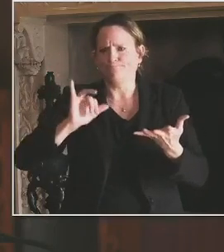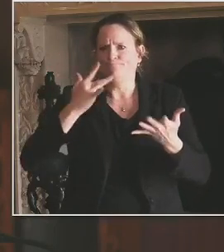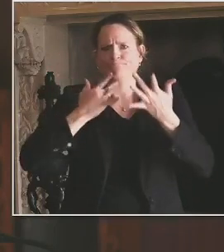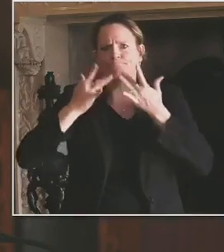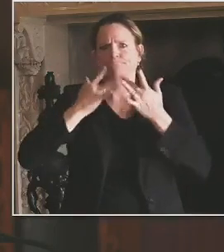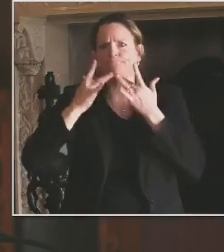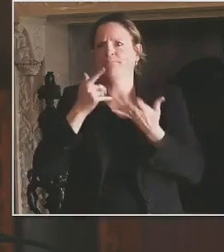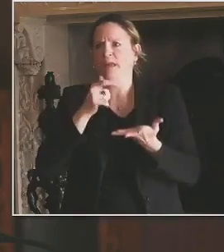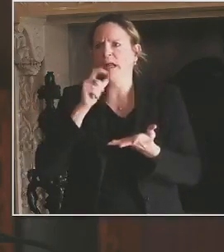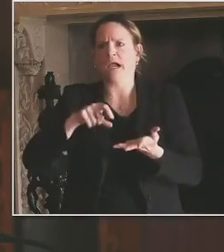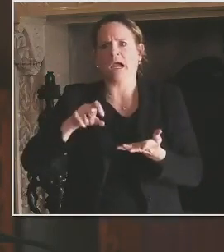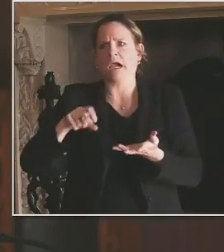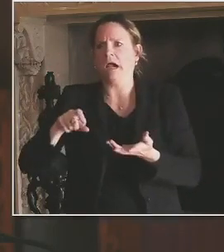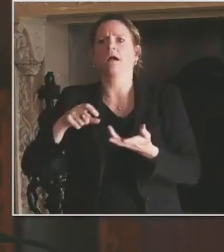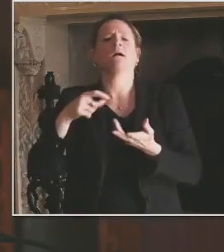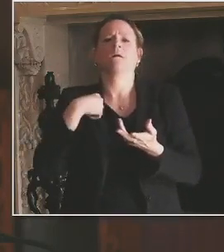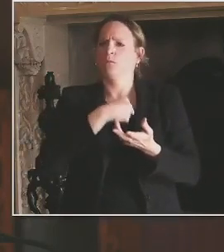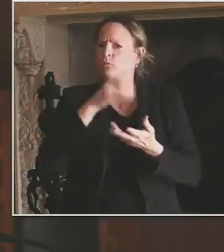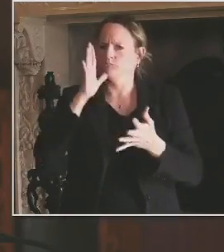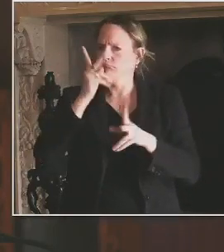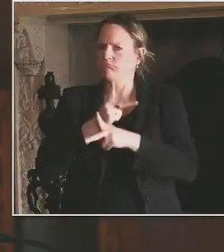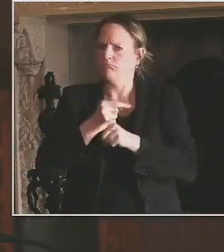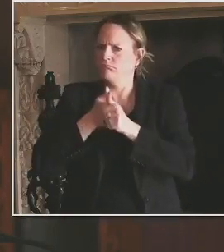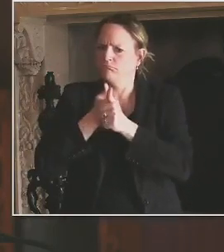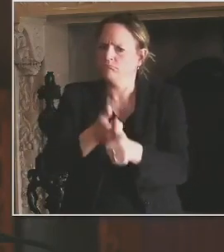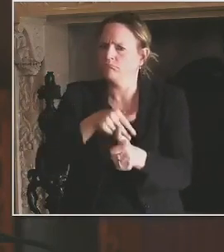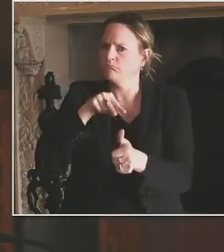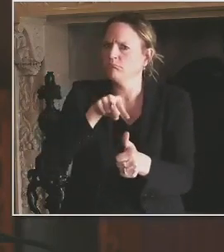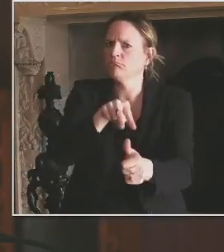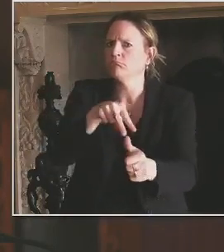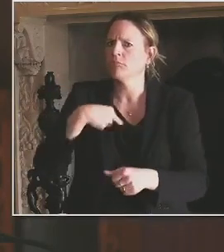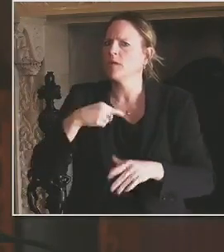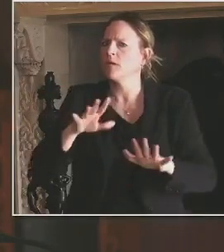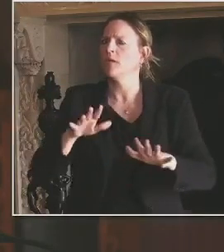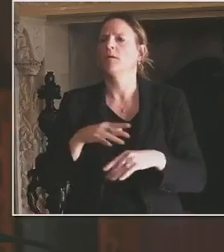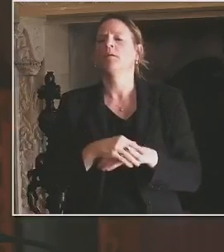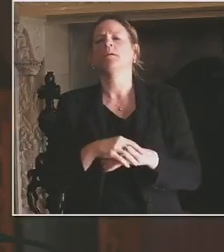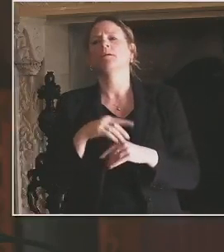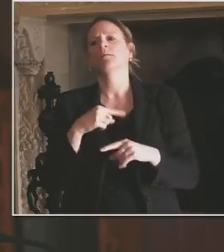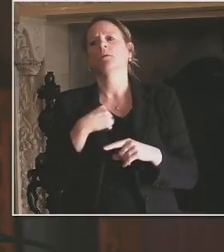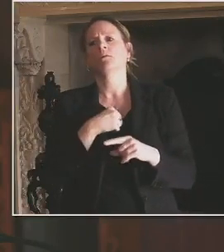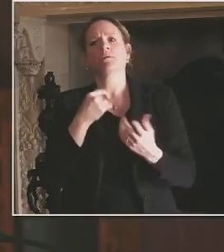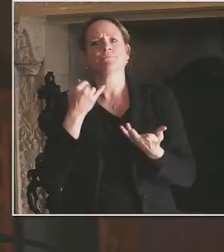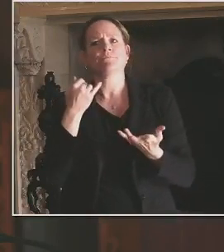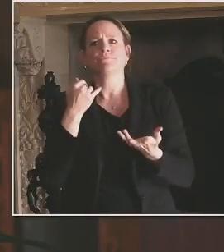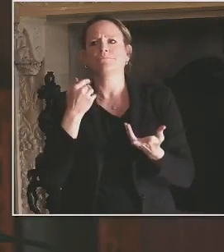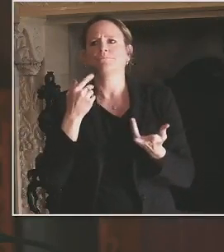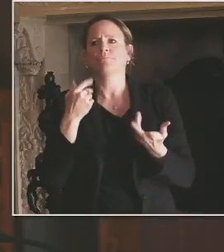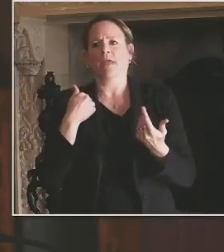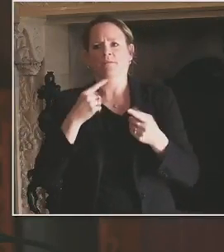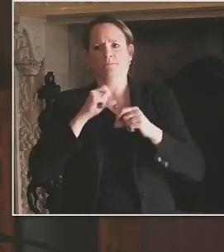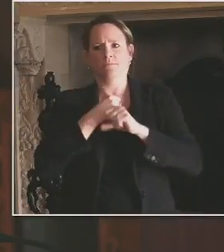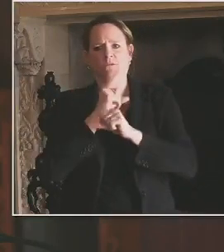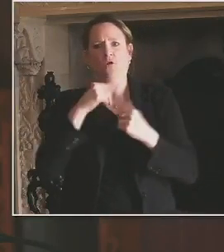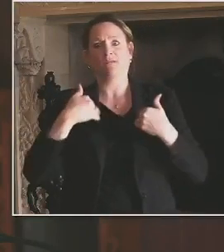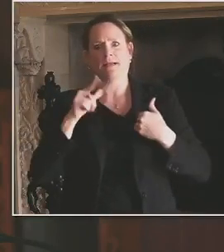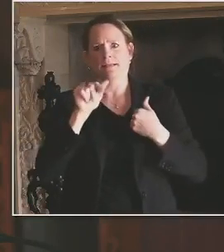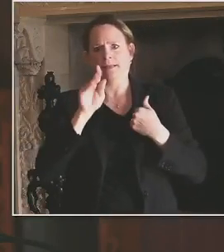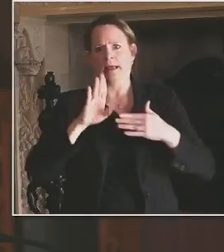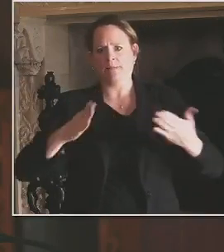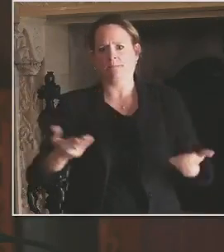that closely. But it is also why we have really tried to build capacity within the state of Wisconsin, because I think